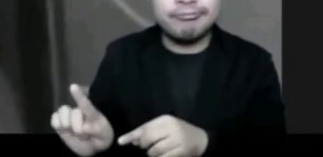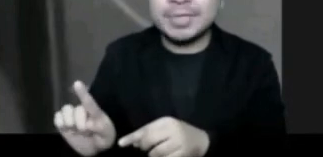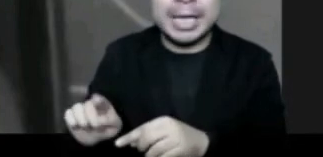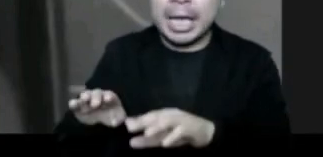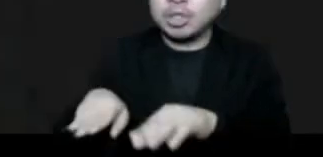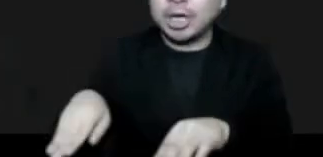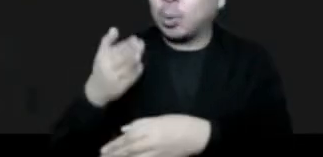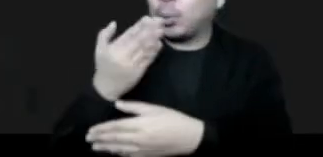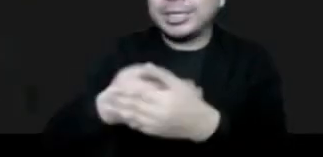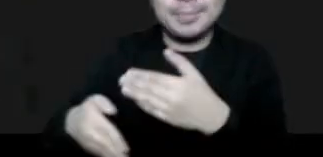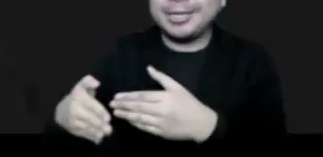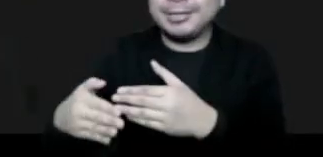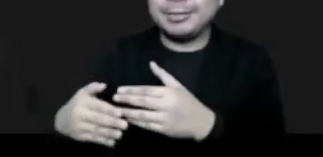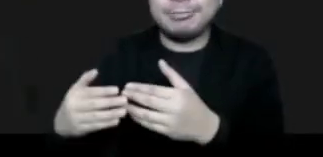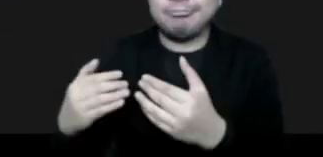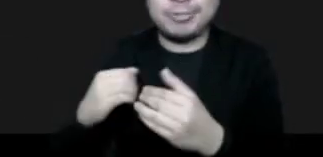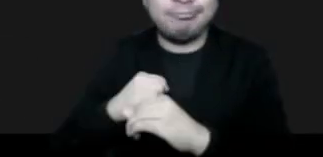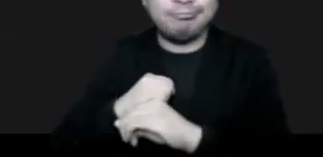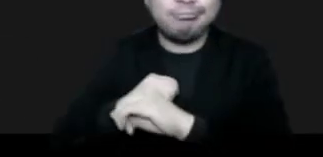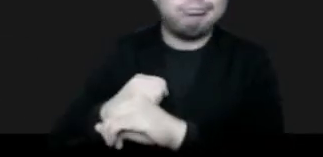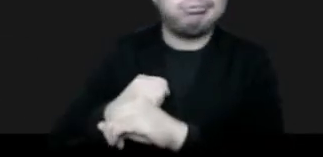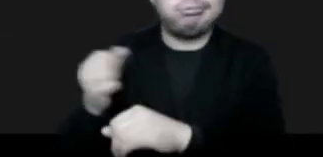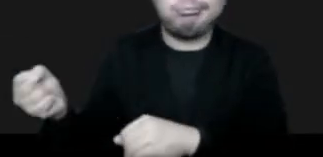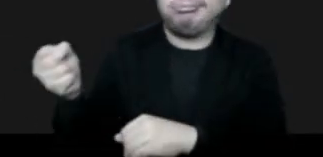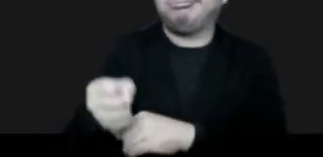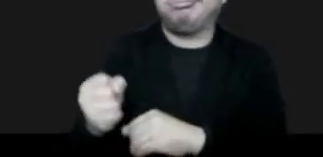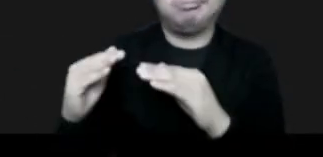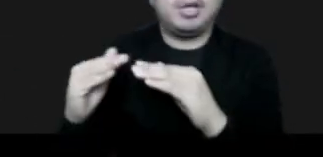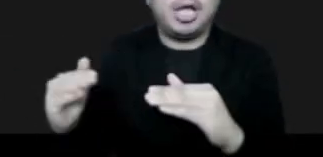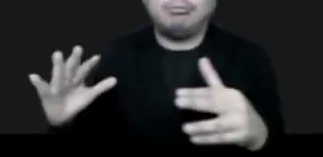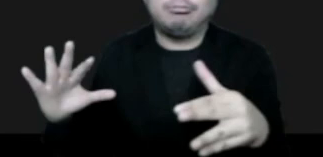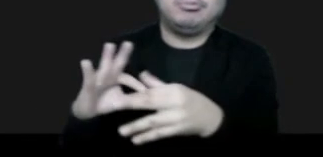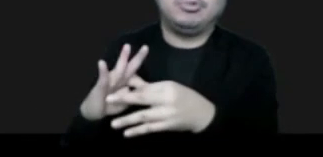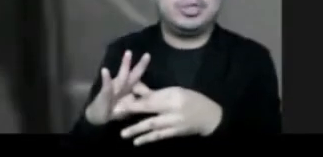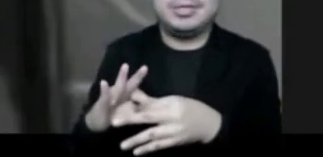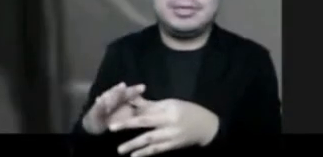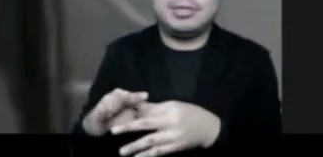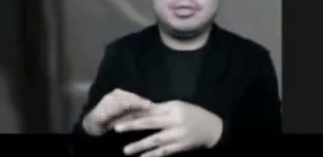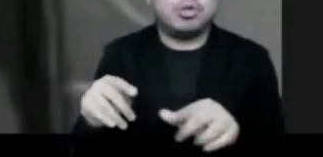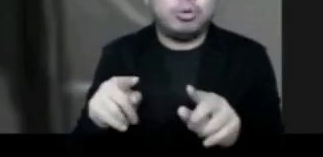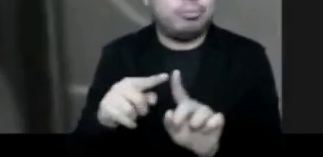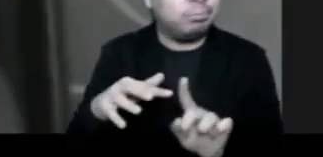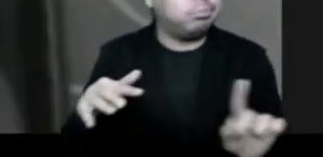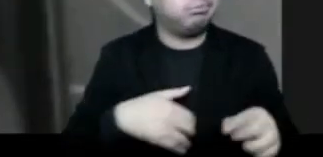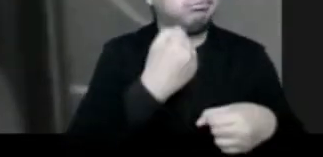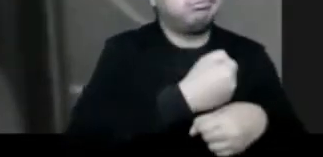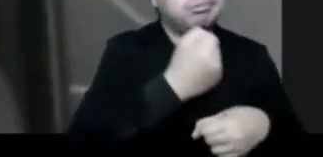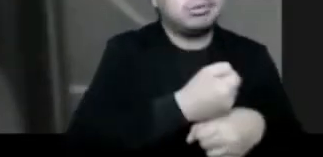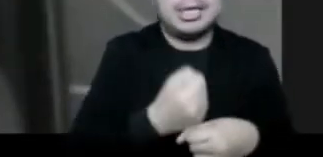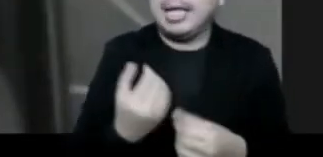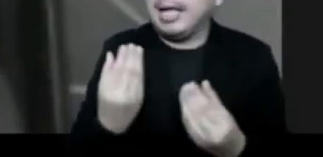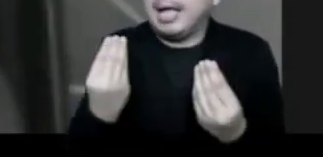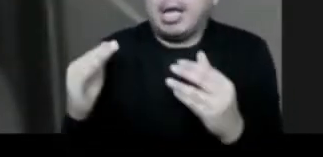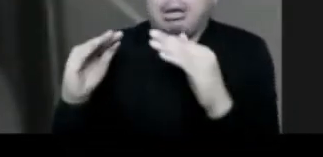at a risk. What if that particular house is guarded by fire? What if a snake gets into that particular